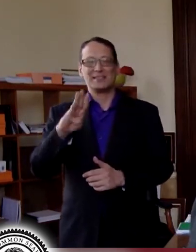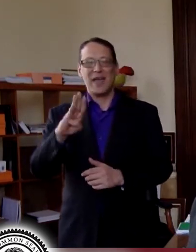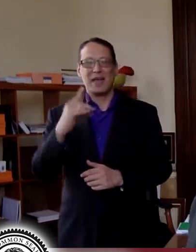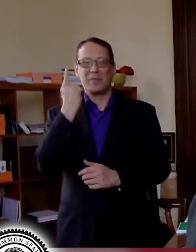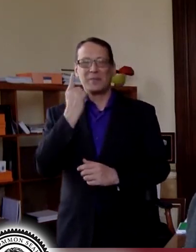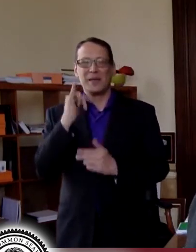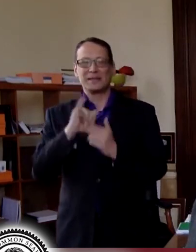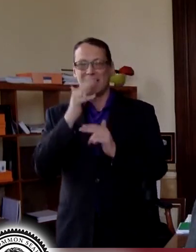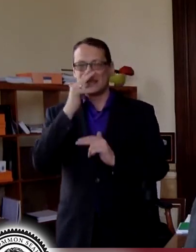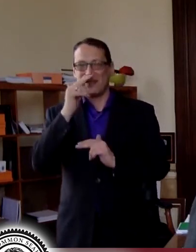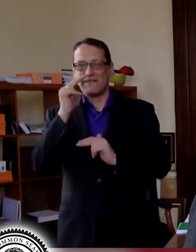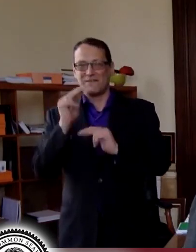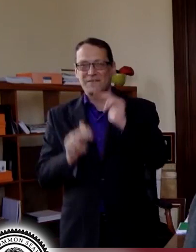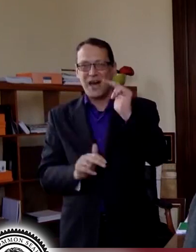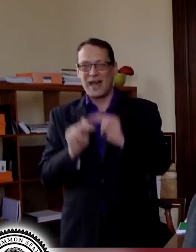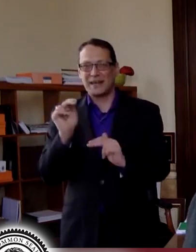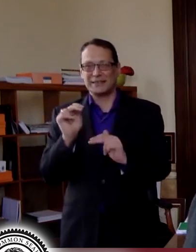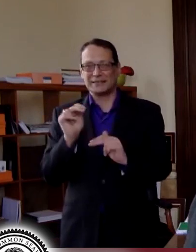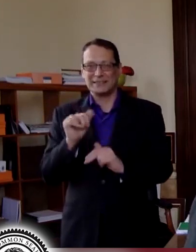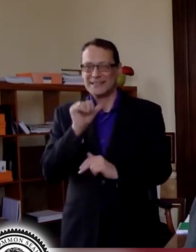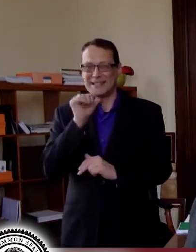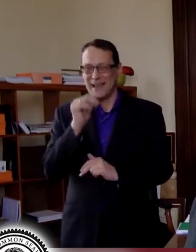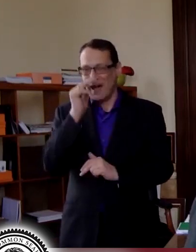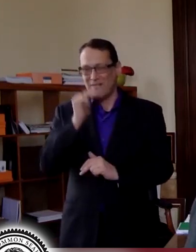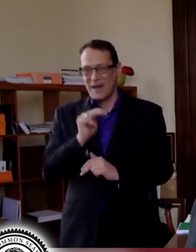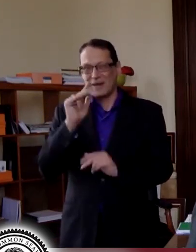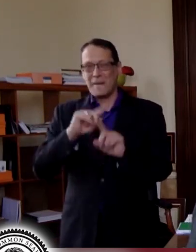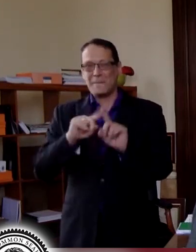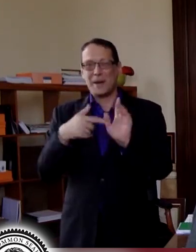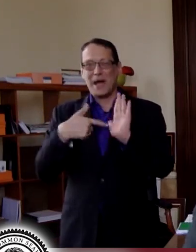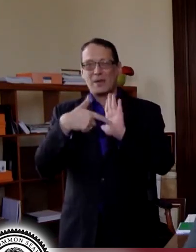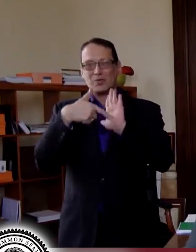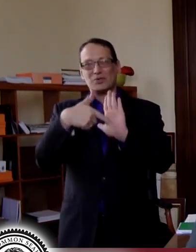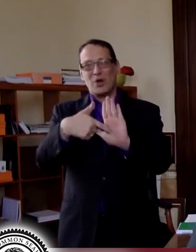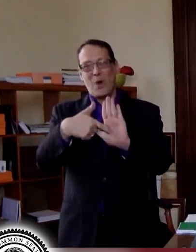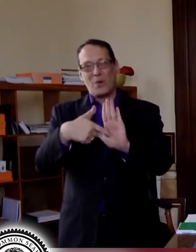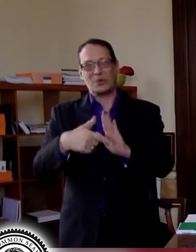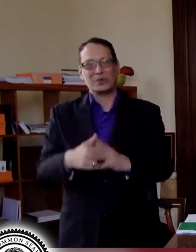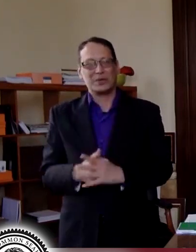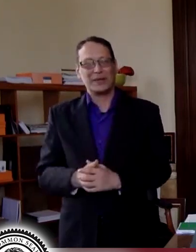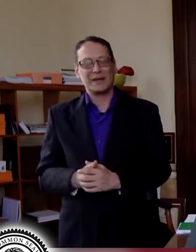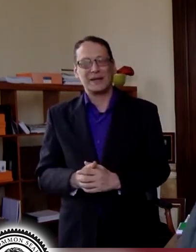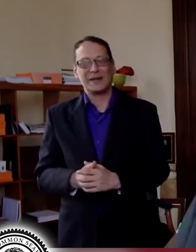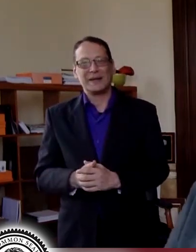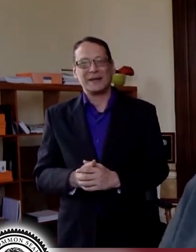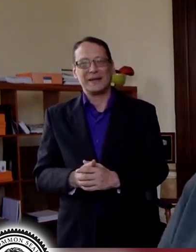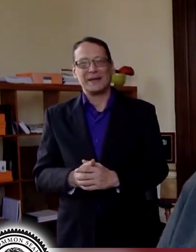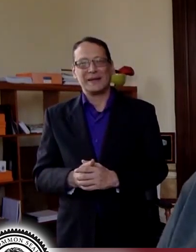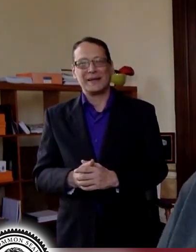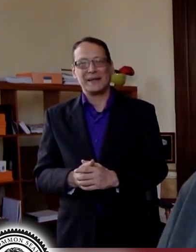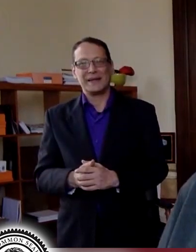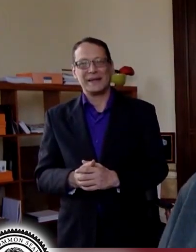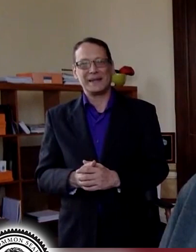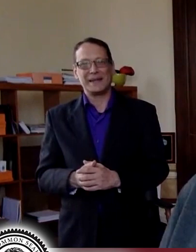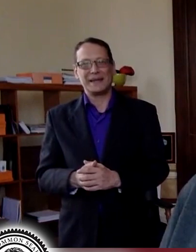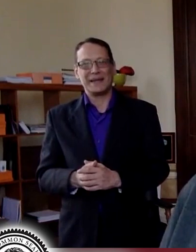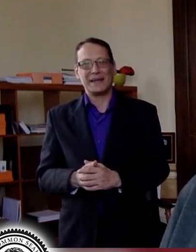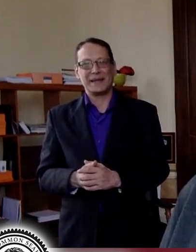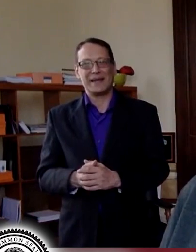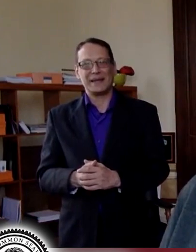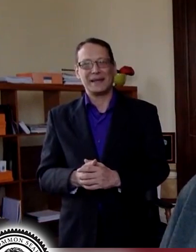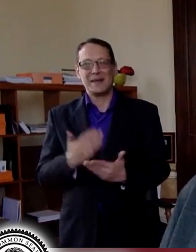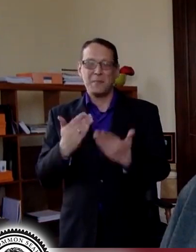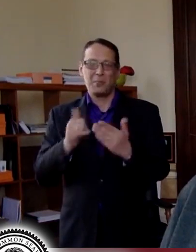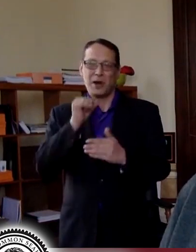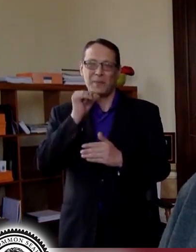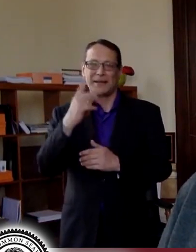is really funny. I don't think it's that funny, but I'll show it to you anyway. Let's see. So I don't know if you can see that.